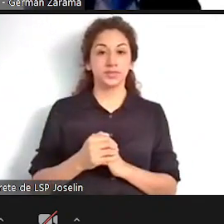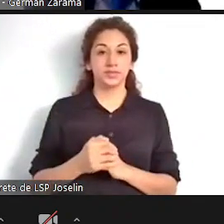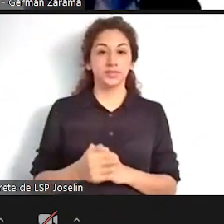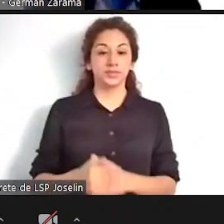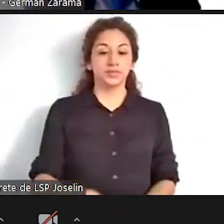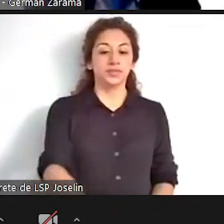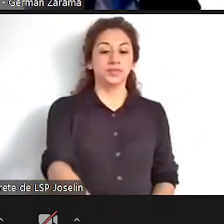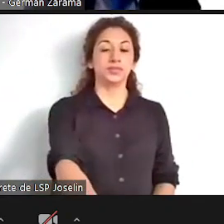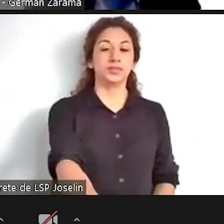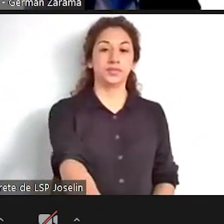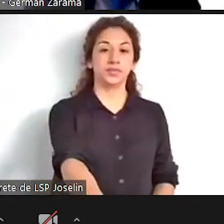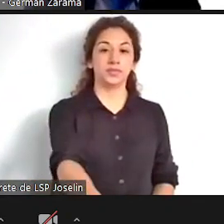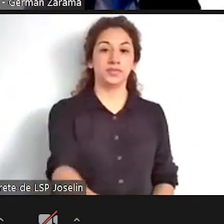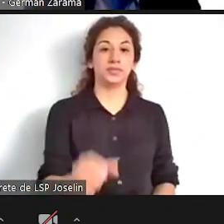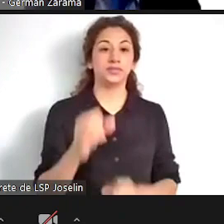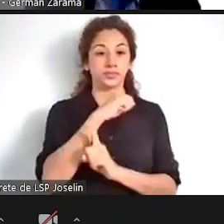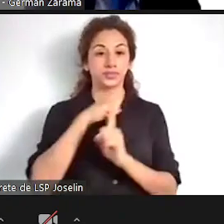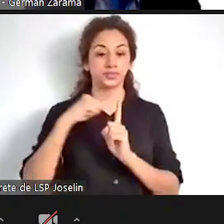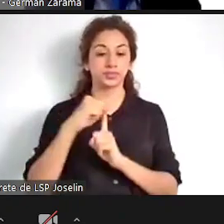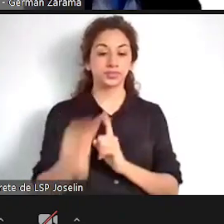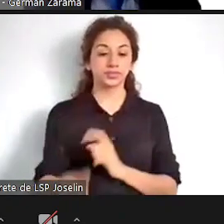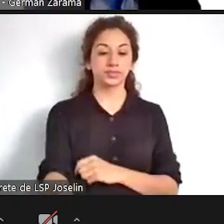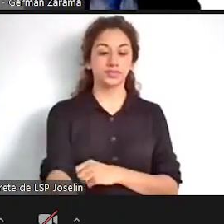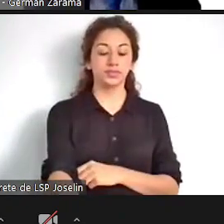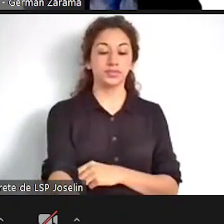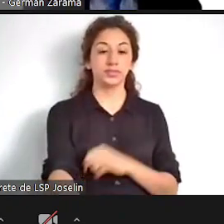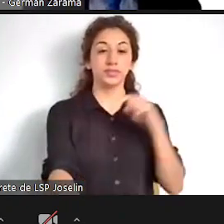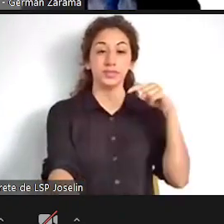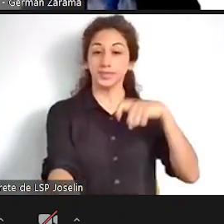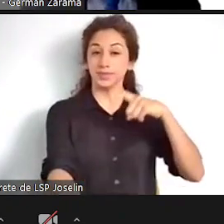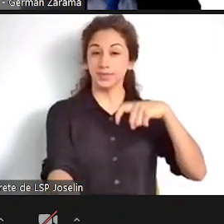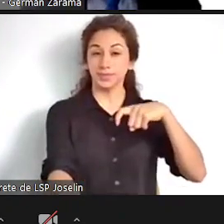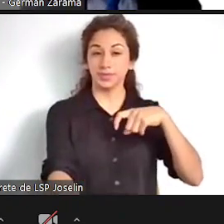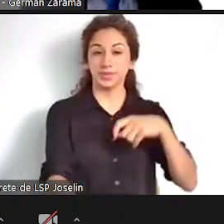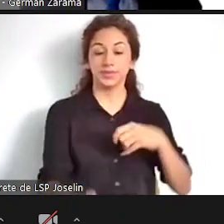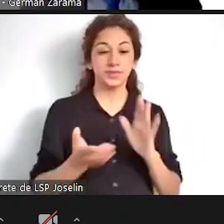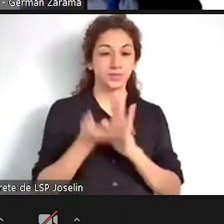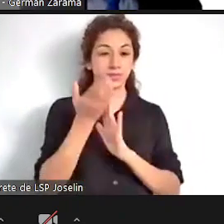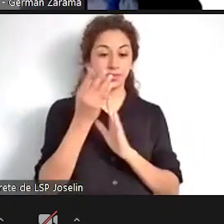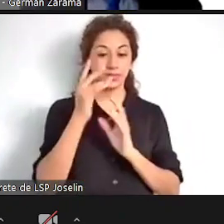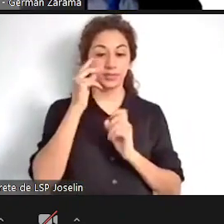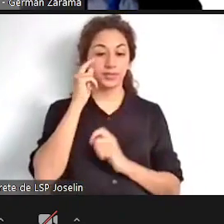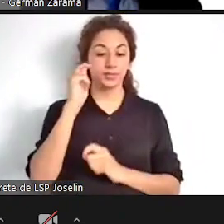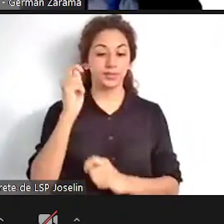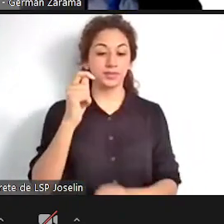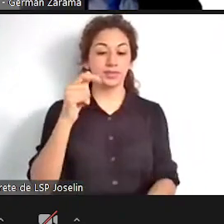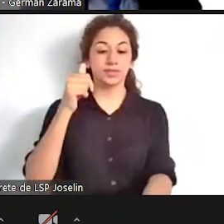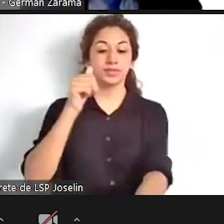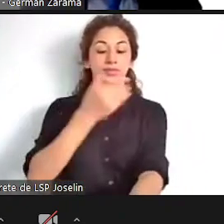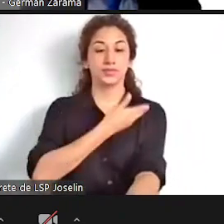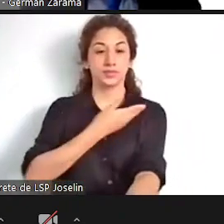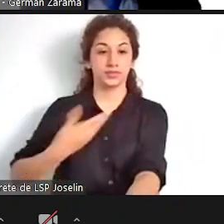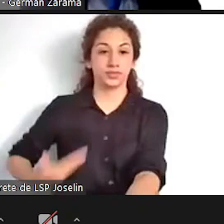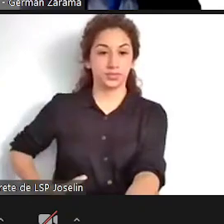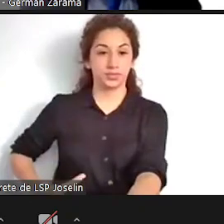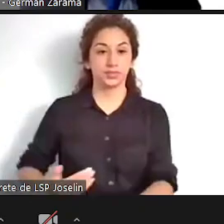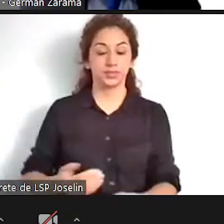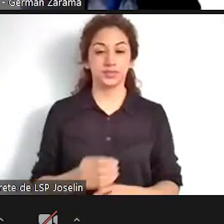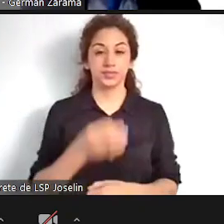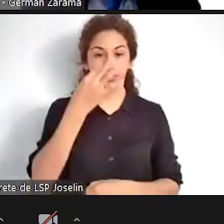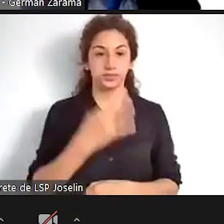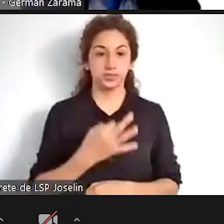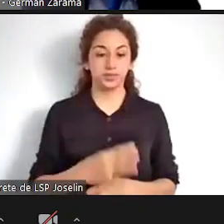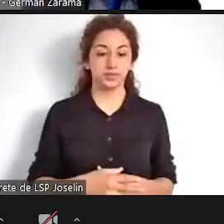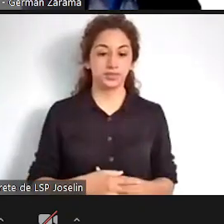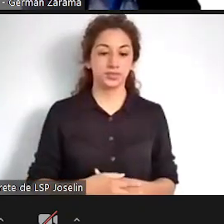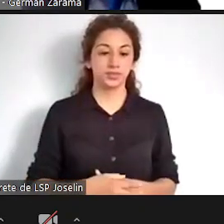when where the indicators the social indicators require a more presence of